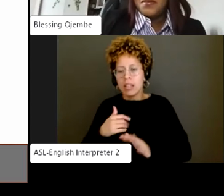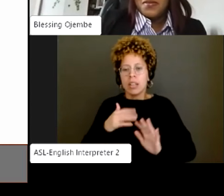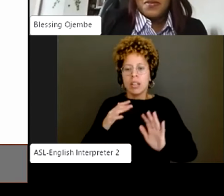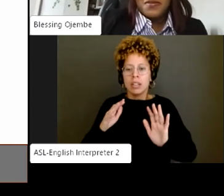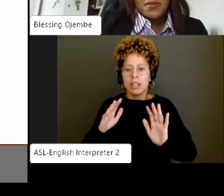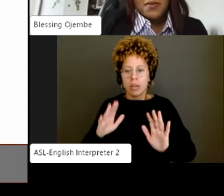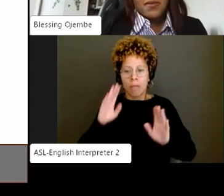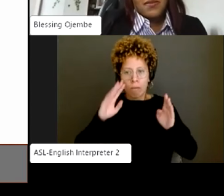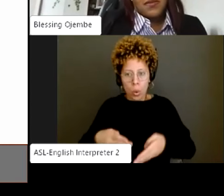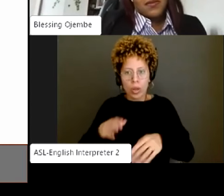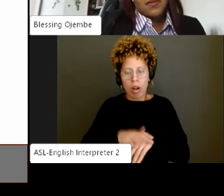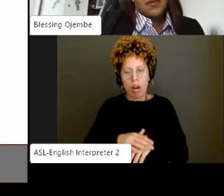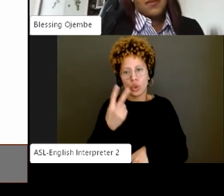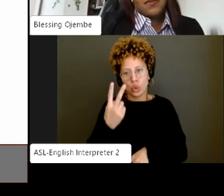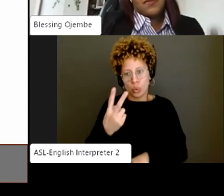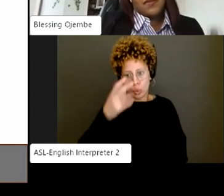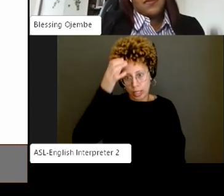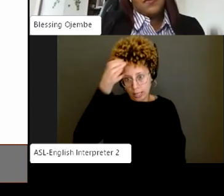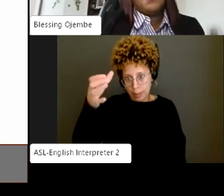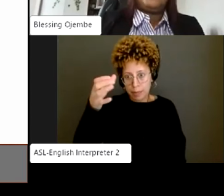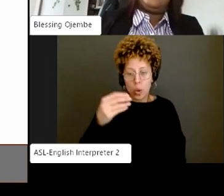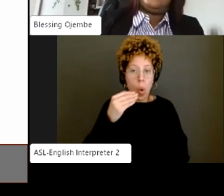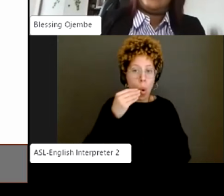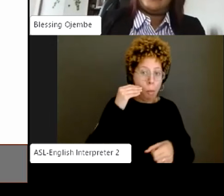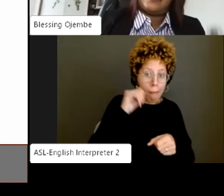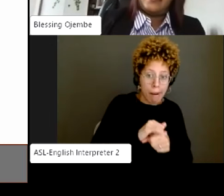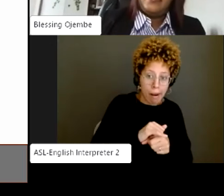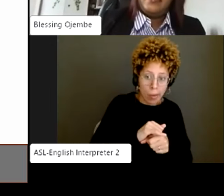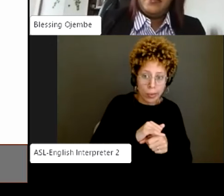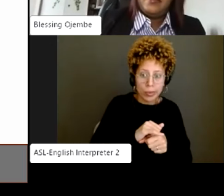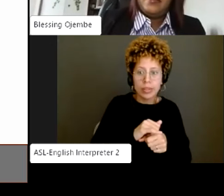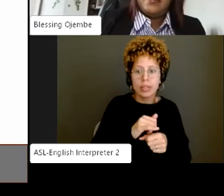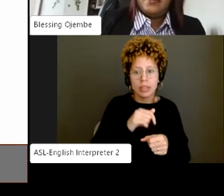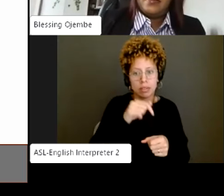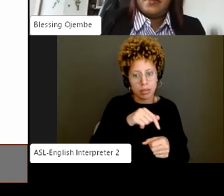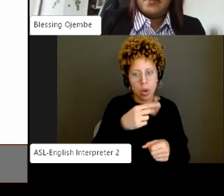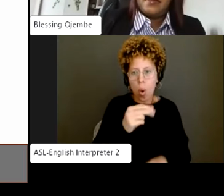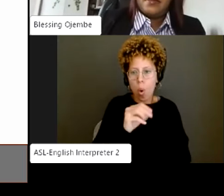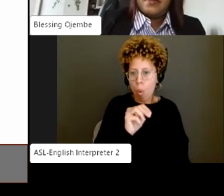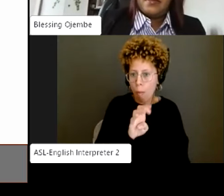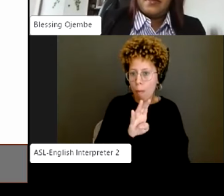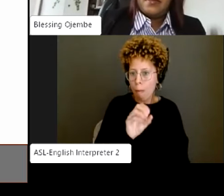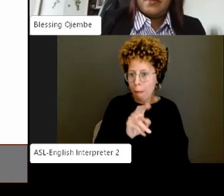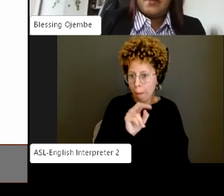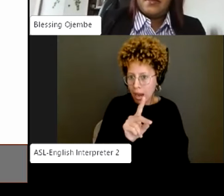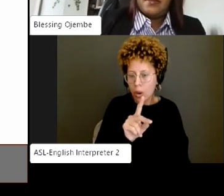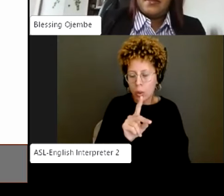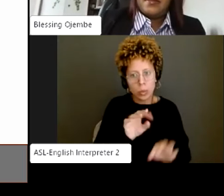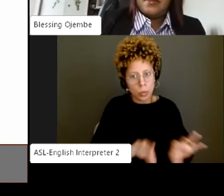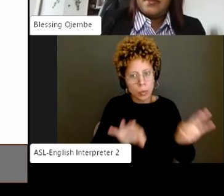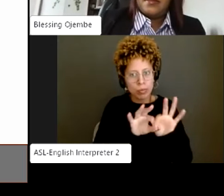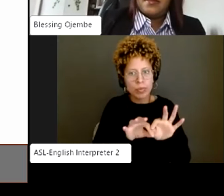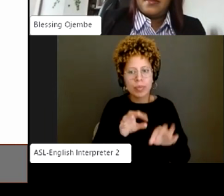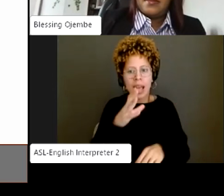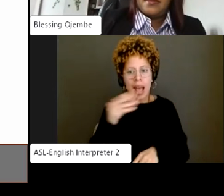hone in into the two concepts. The homebound, which actually speaks more on mobility, and again, cognitive impairment, which kind of